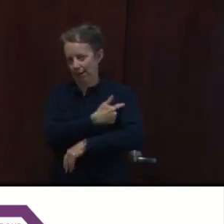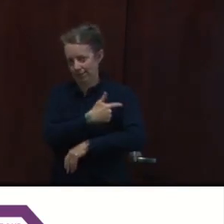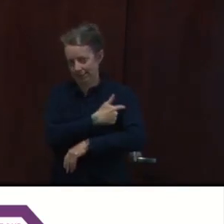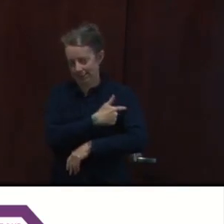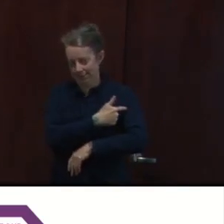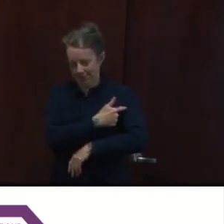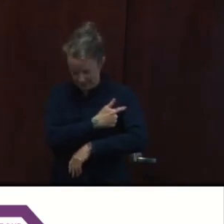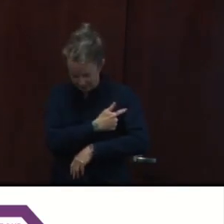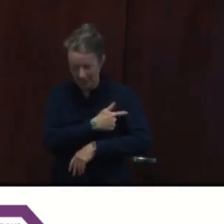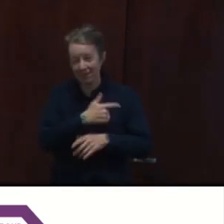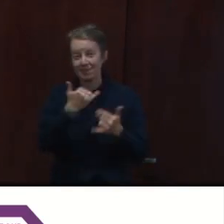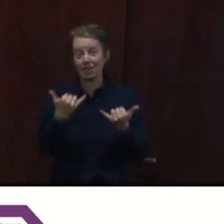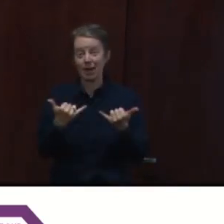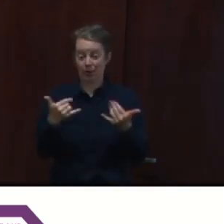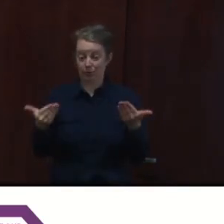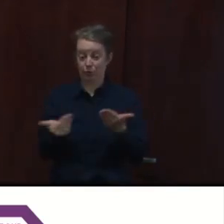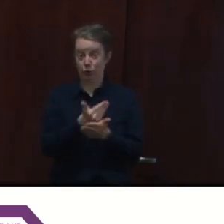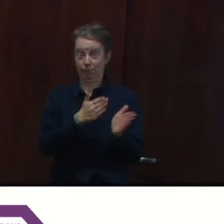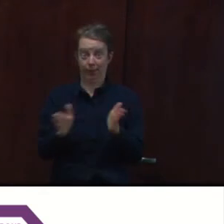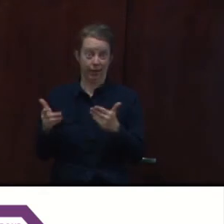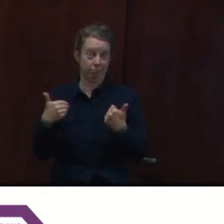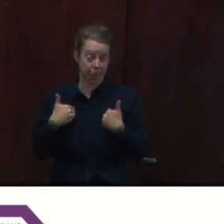will begin really